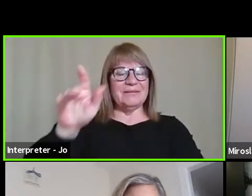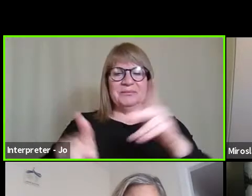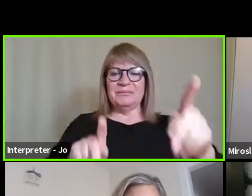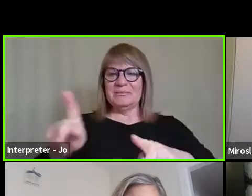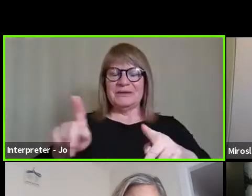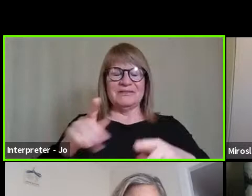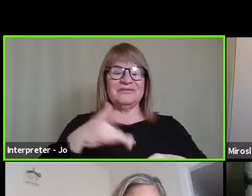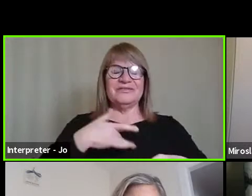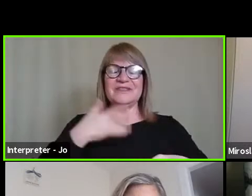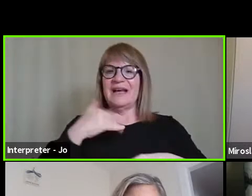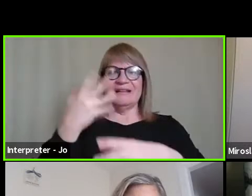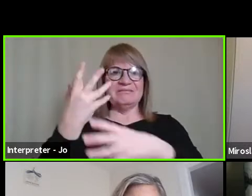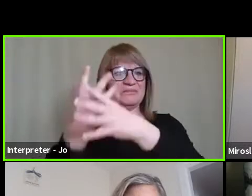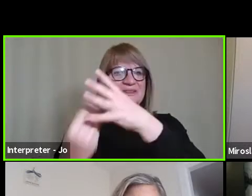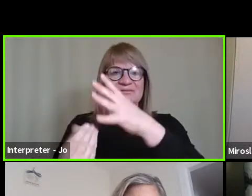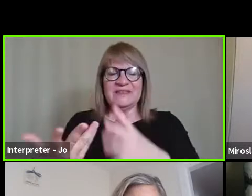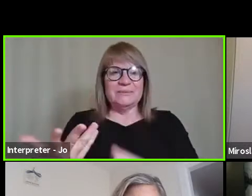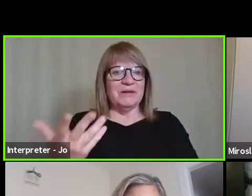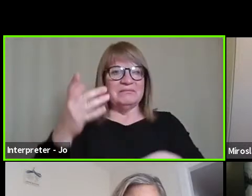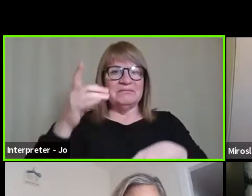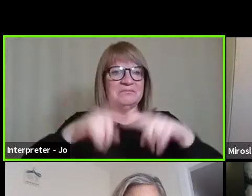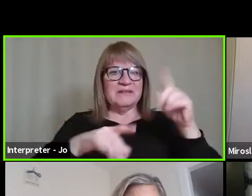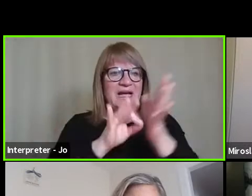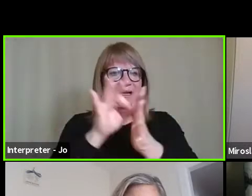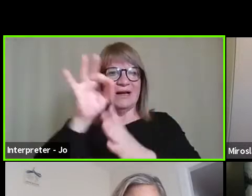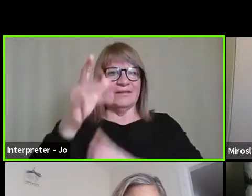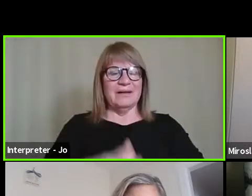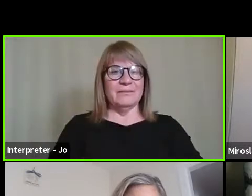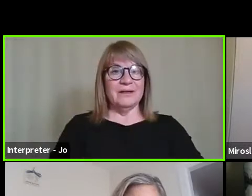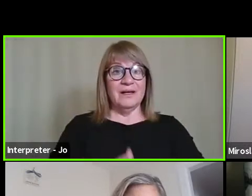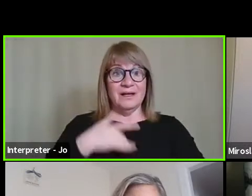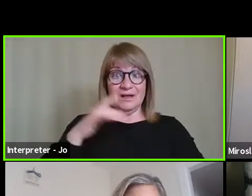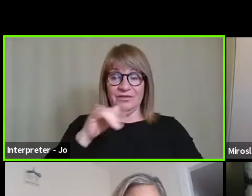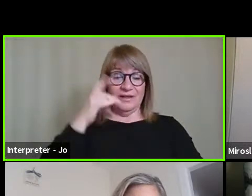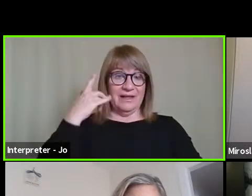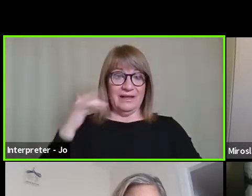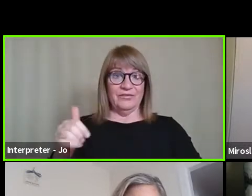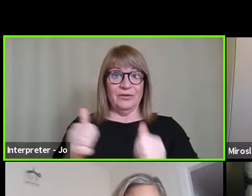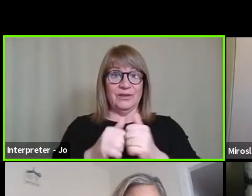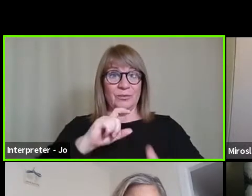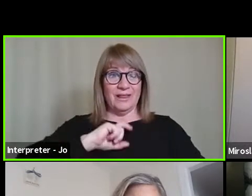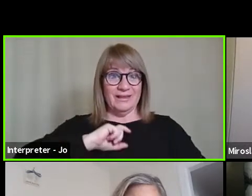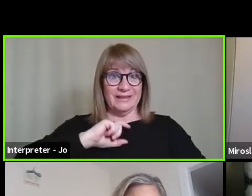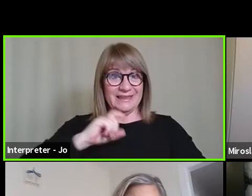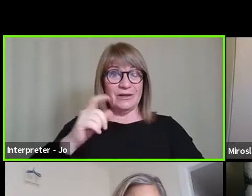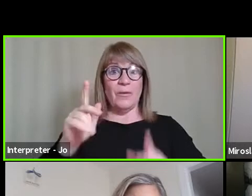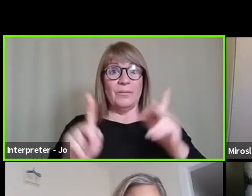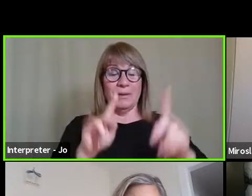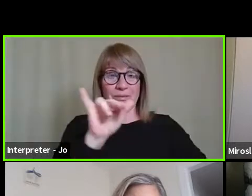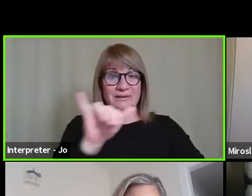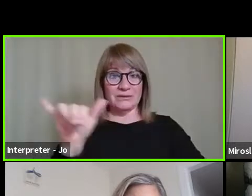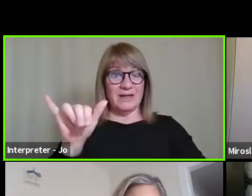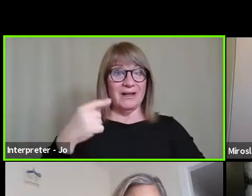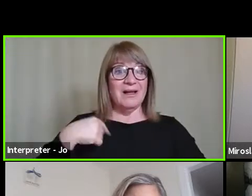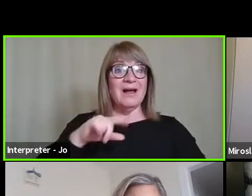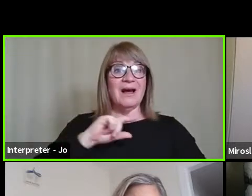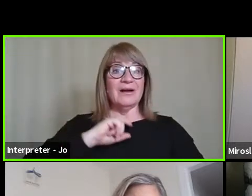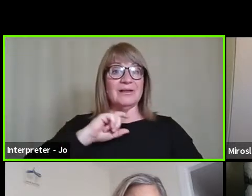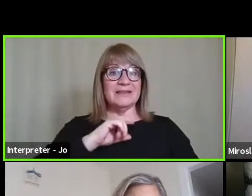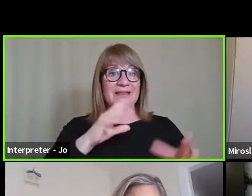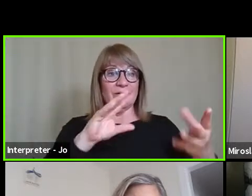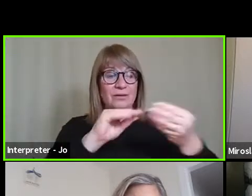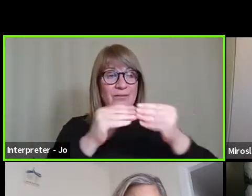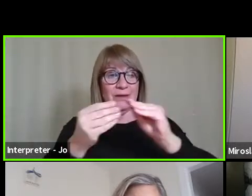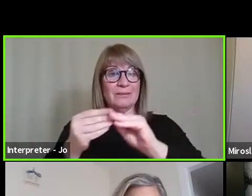this um and i felt in california with the latino people as well you know our latino population carried over half of the